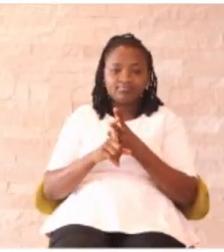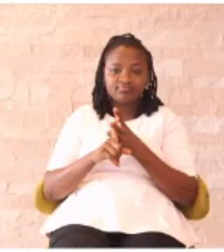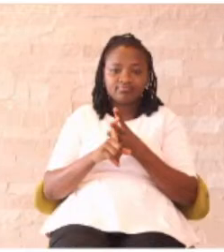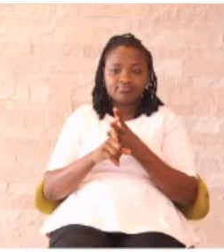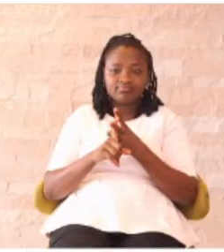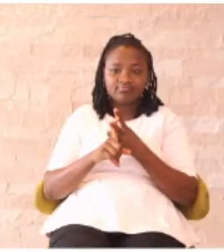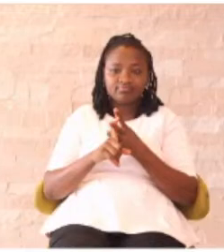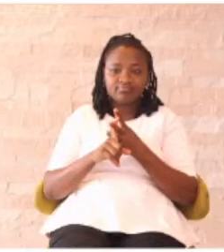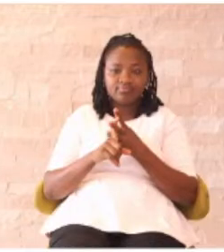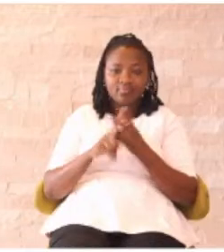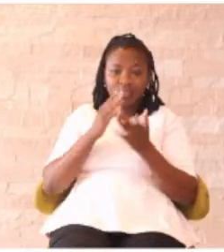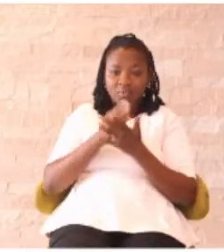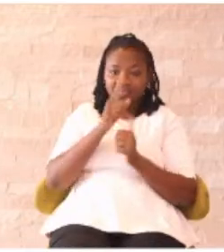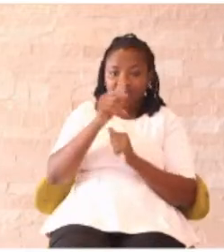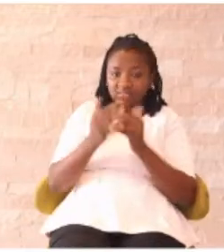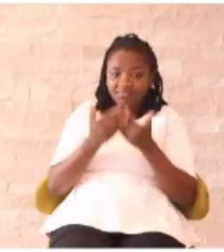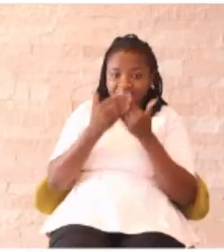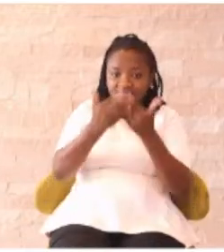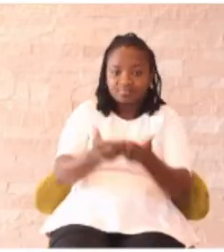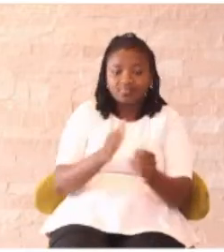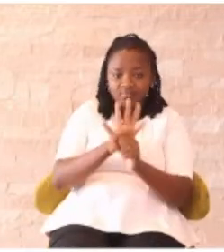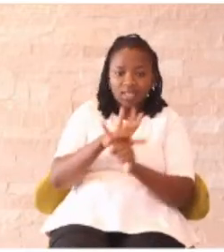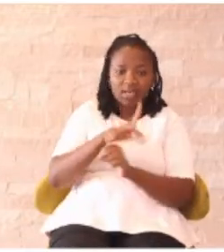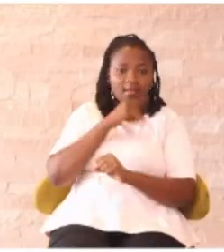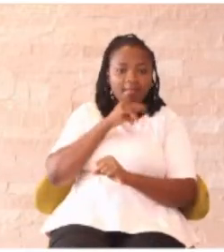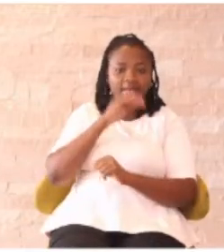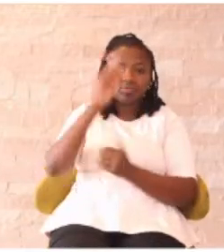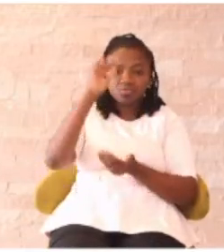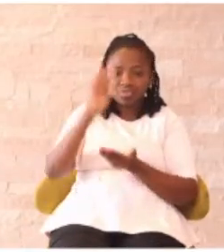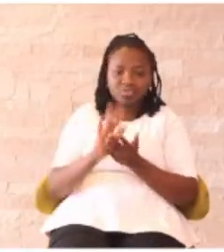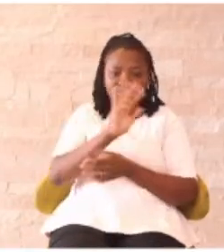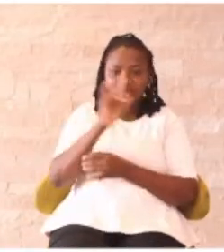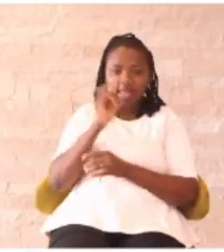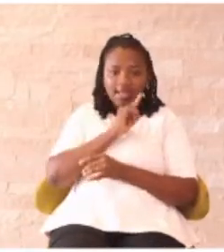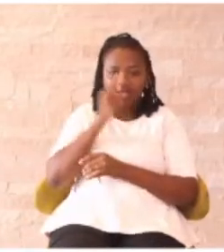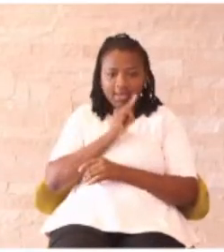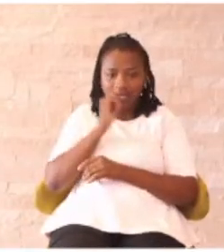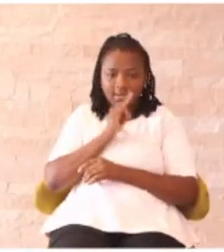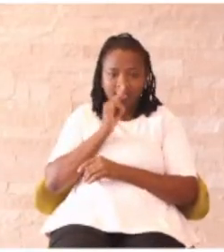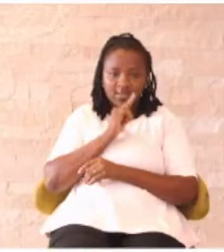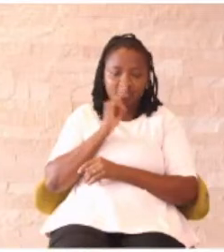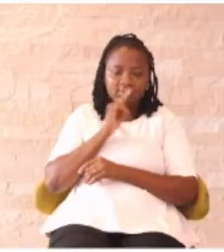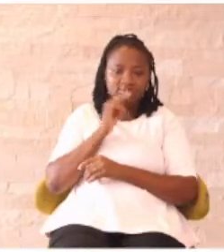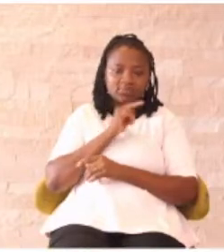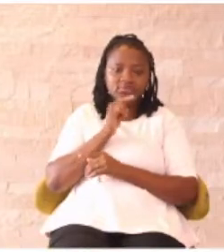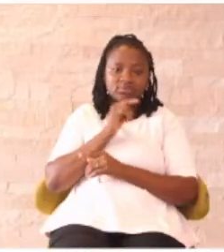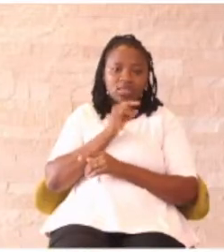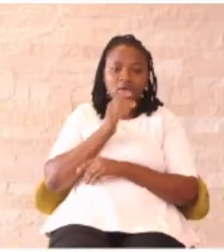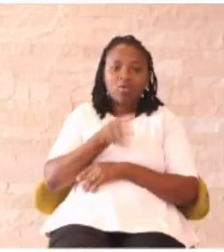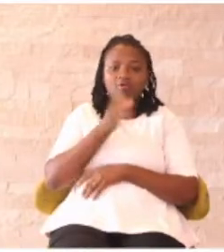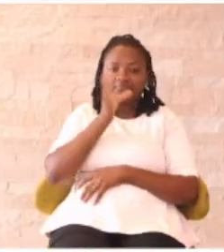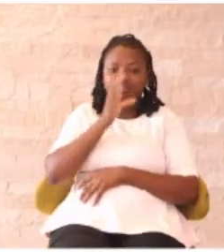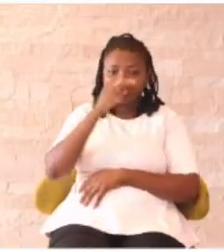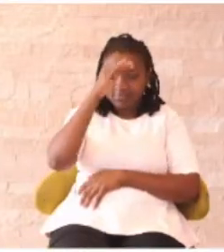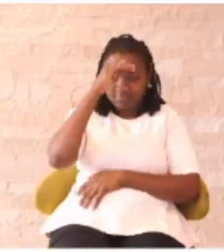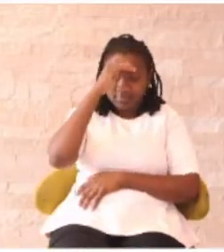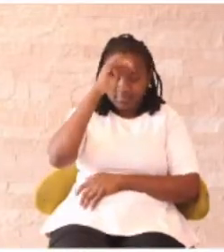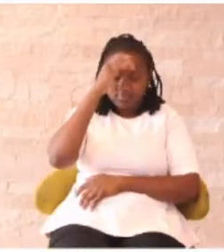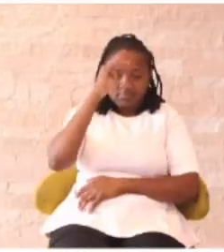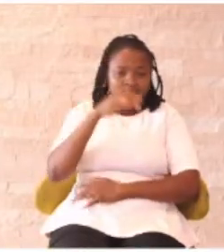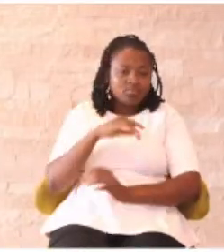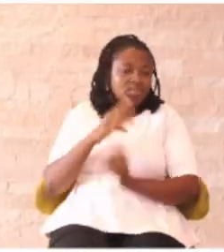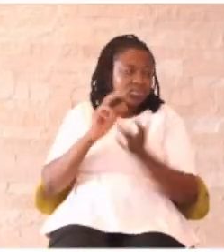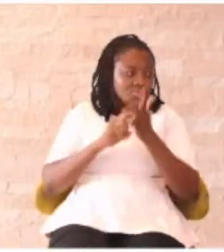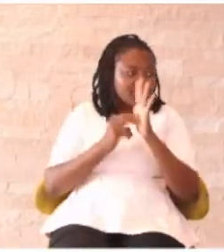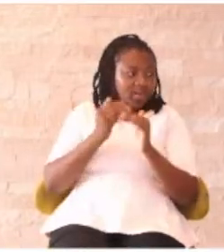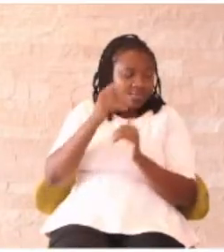which has helped men to reduce down on their rates of drinking. So this has, as a result, reduced